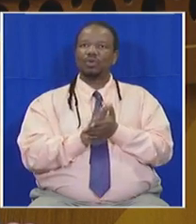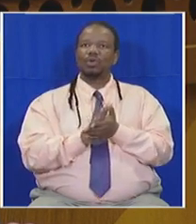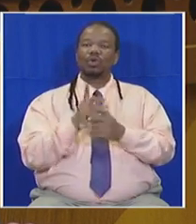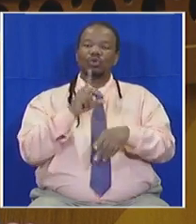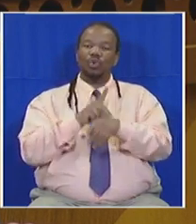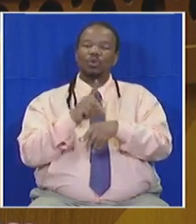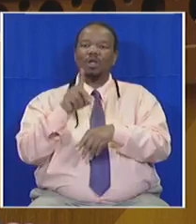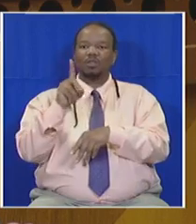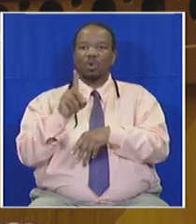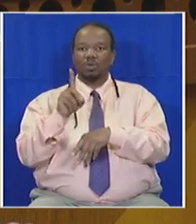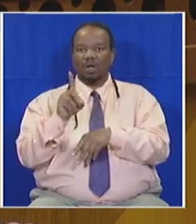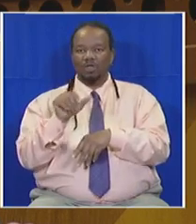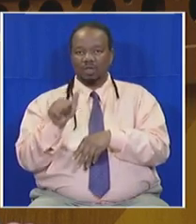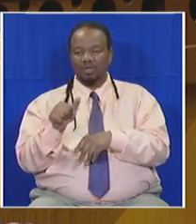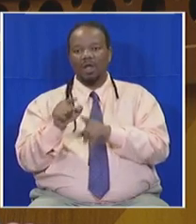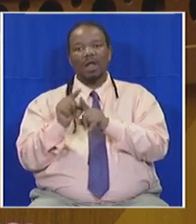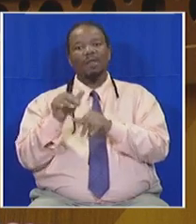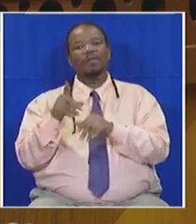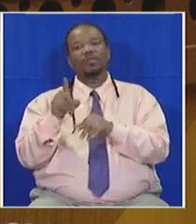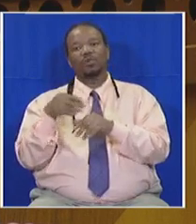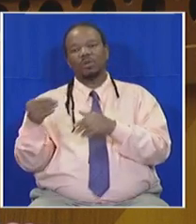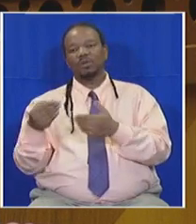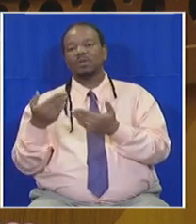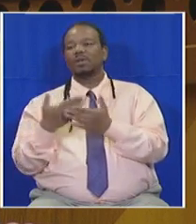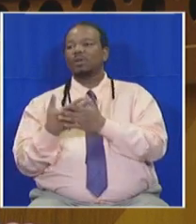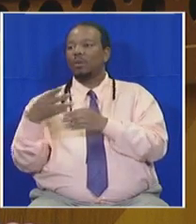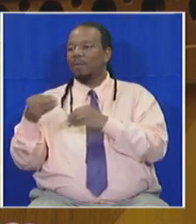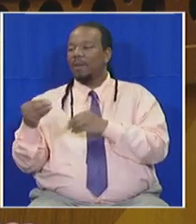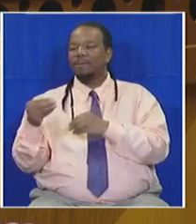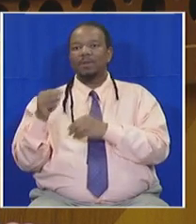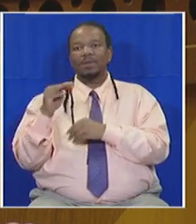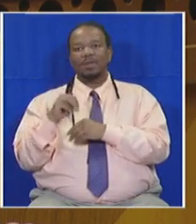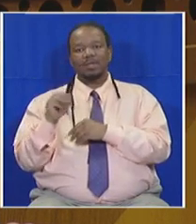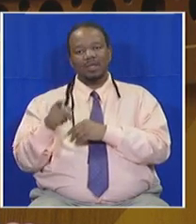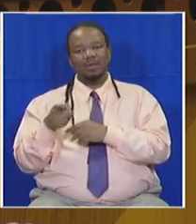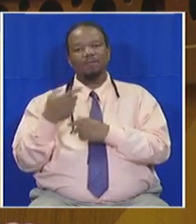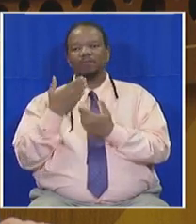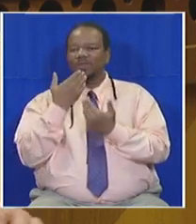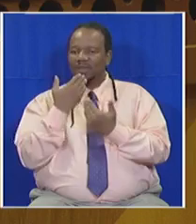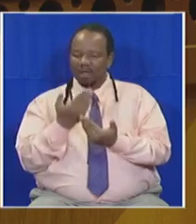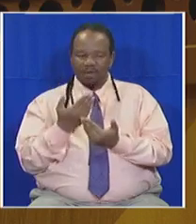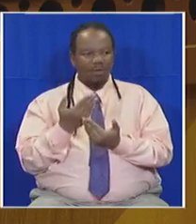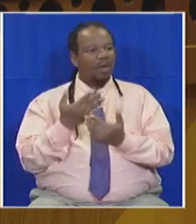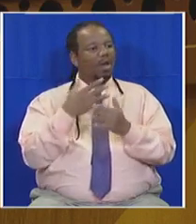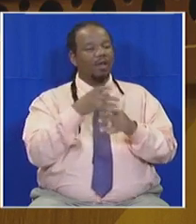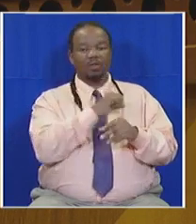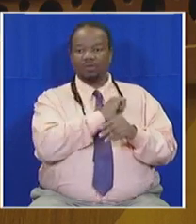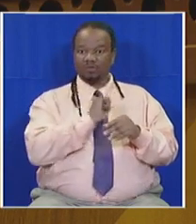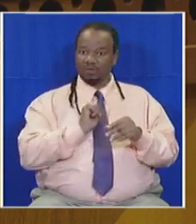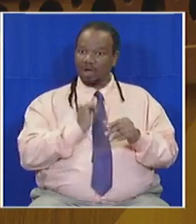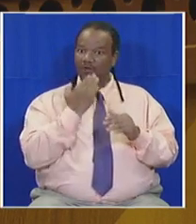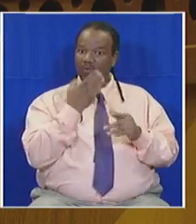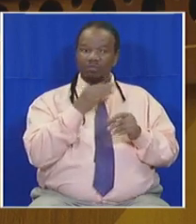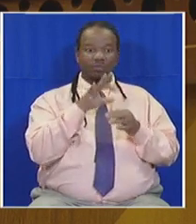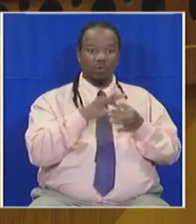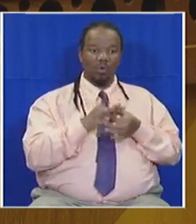Dr. Charles Nwaila, the outgoing DG, Mutoto Sigidi, and the officials in the Departments of Cooperative Governance and Traditional Affairs and the Ministry